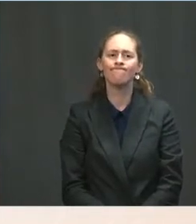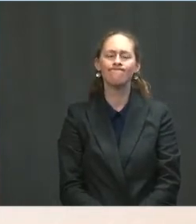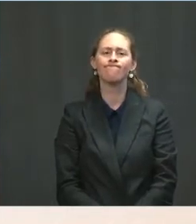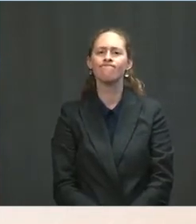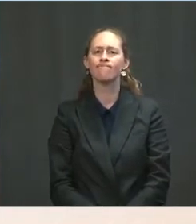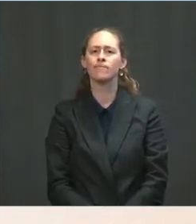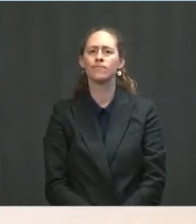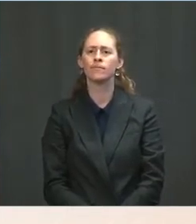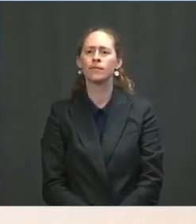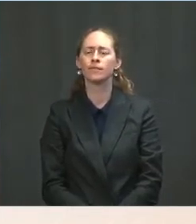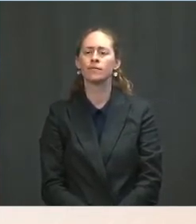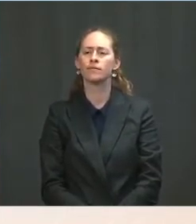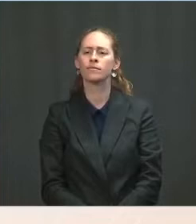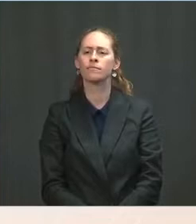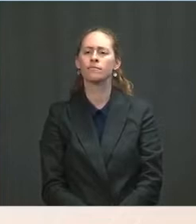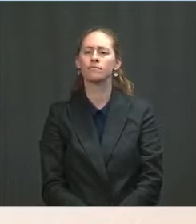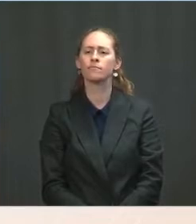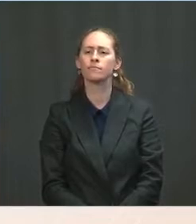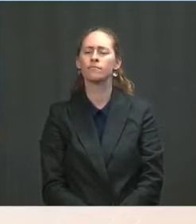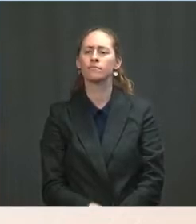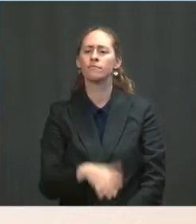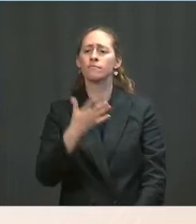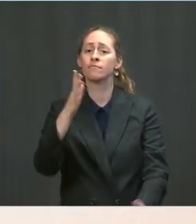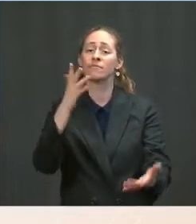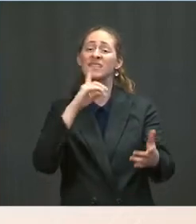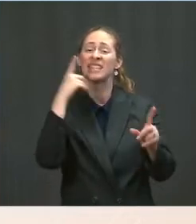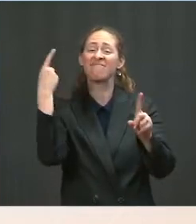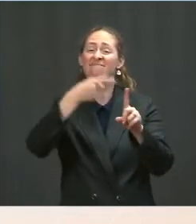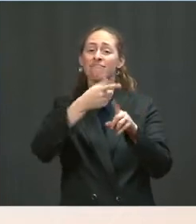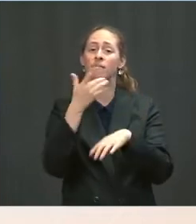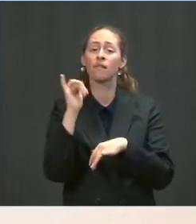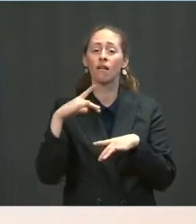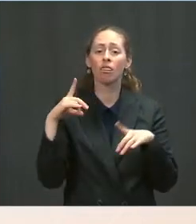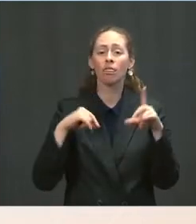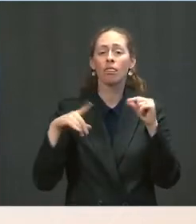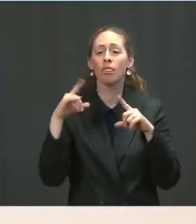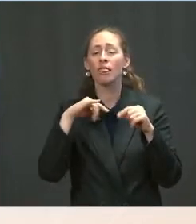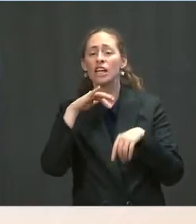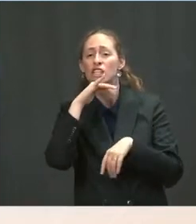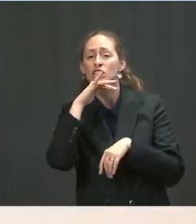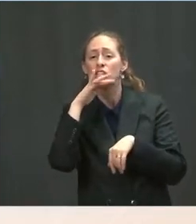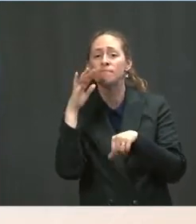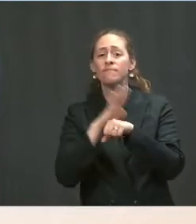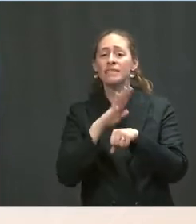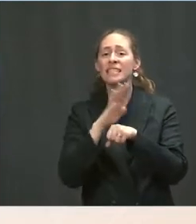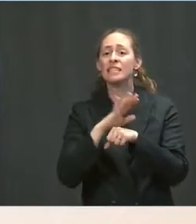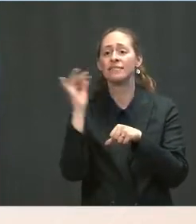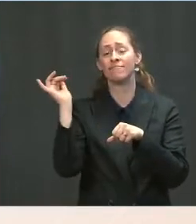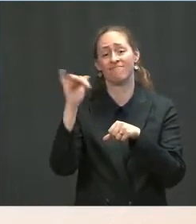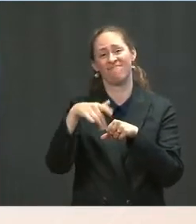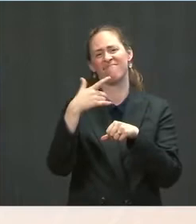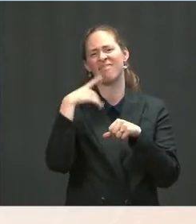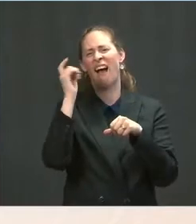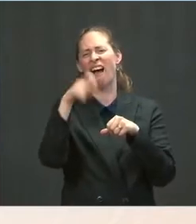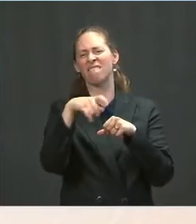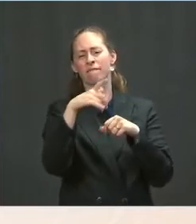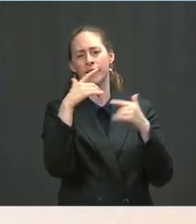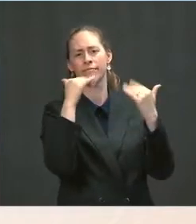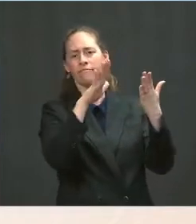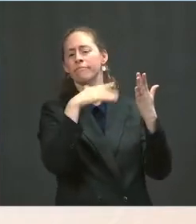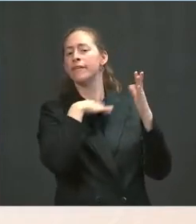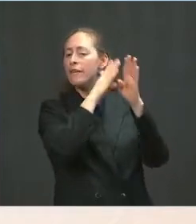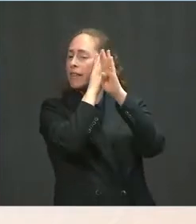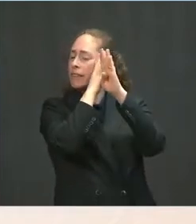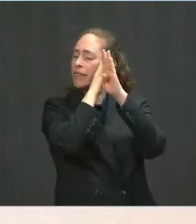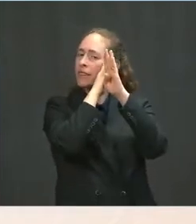that corruption is, as we're dealing with the Northern Triangle, is dealt with. Hold on a second, I did have